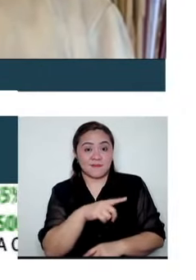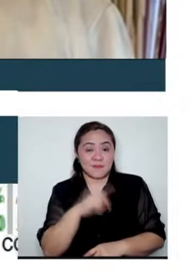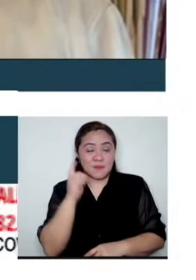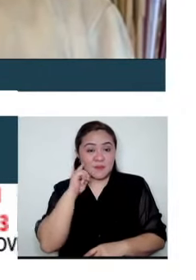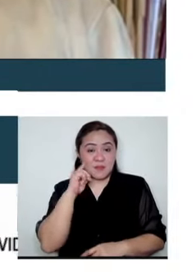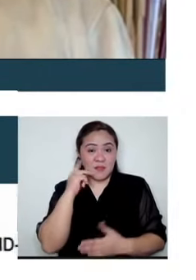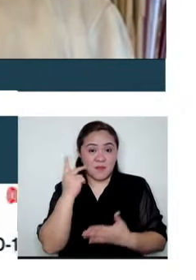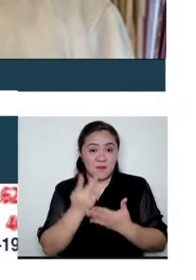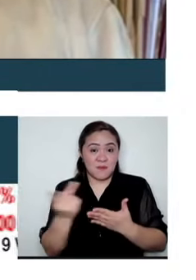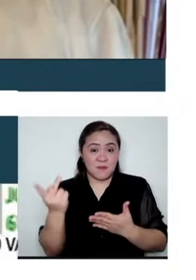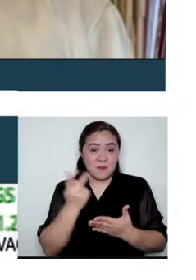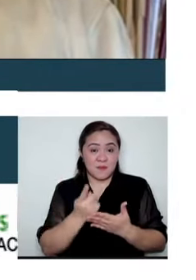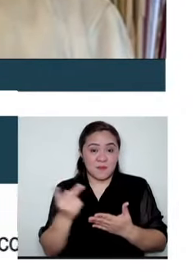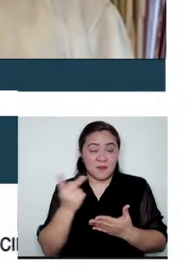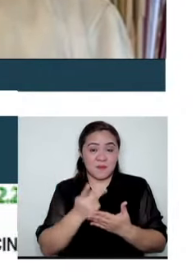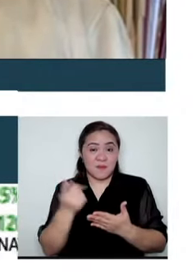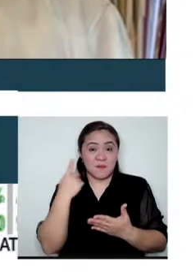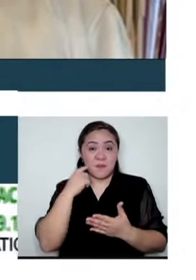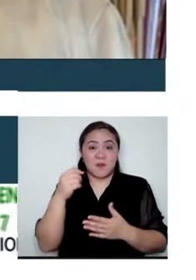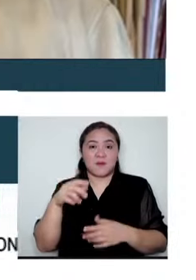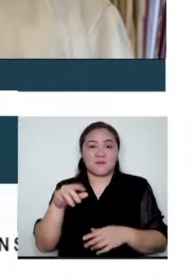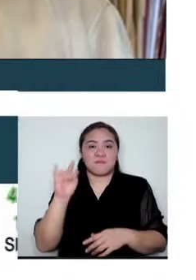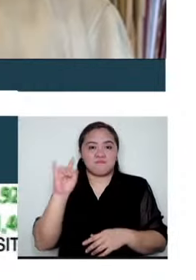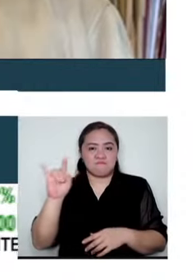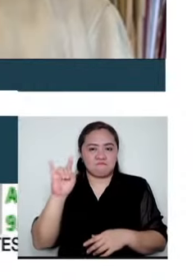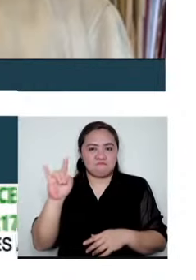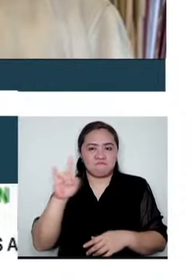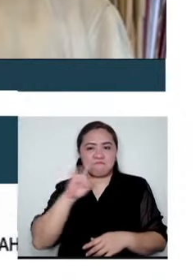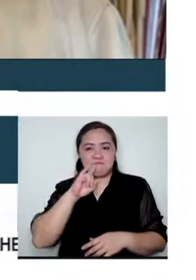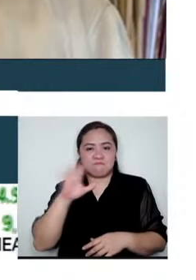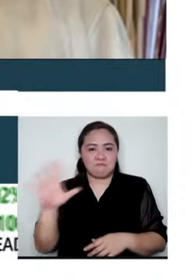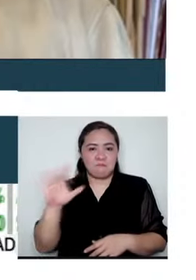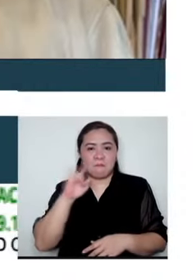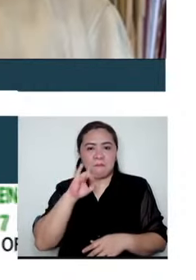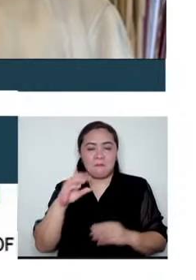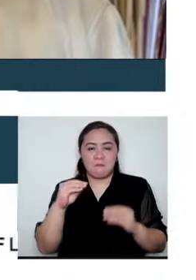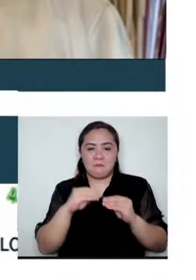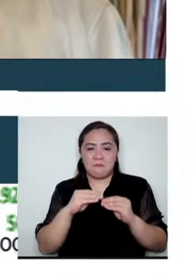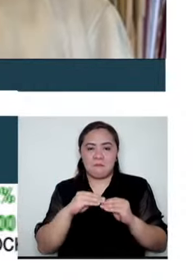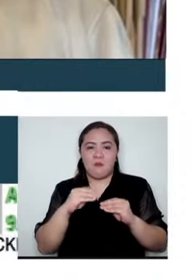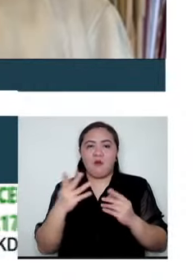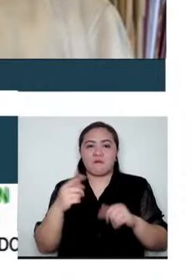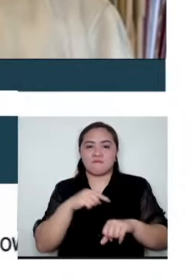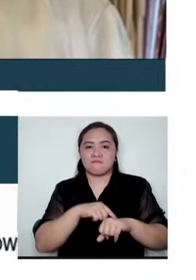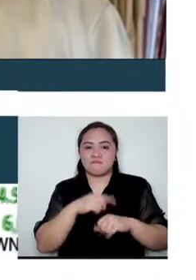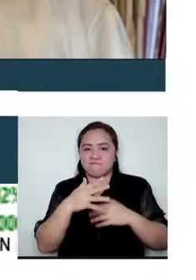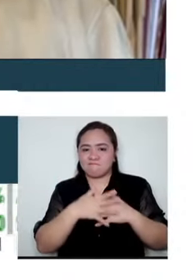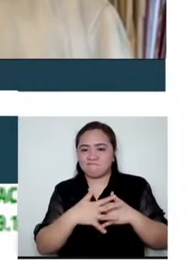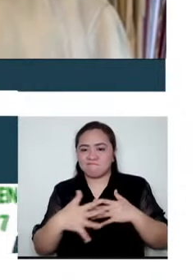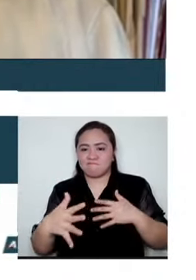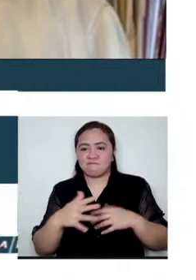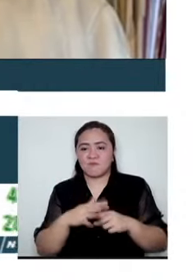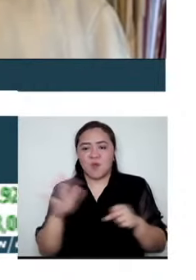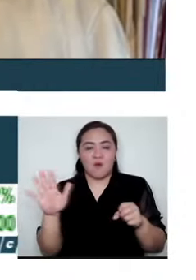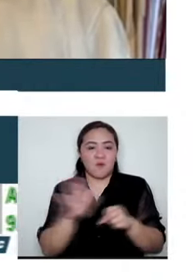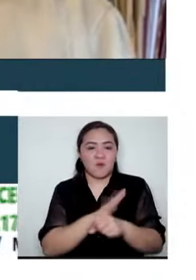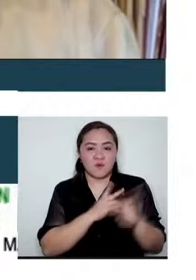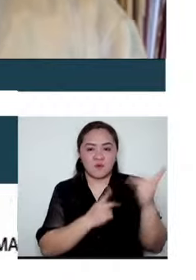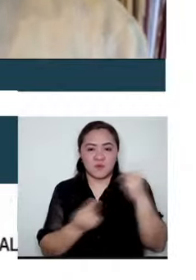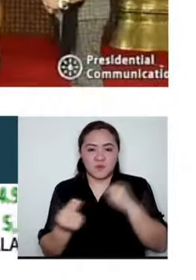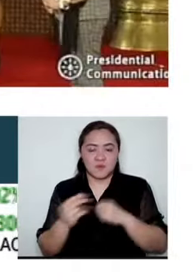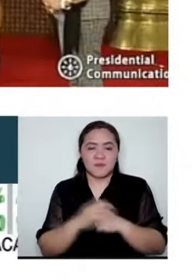to deliver the campaign promises that they need more time to fulfill these? Well, I